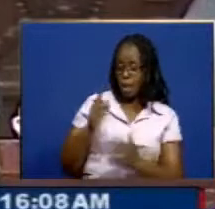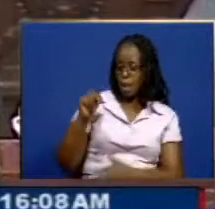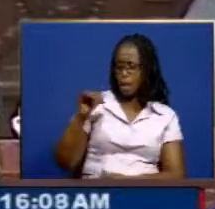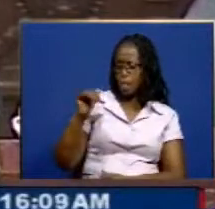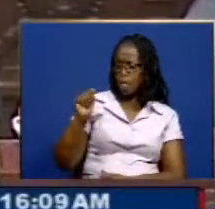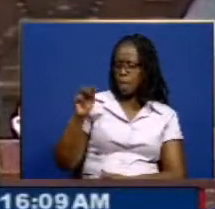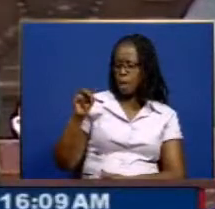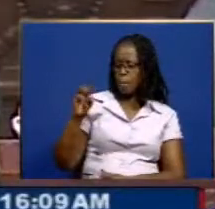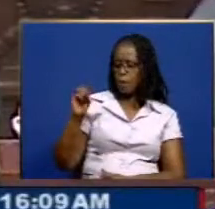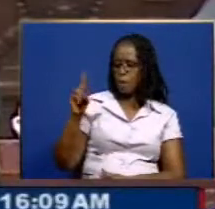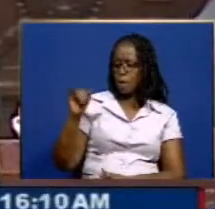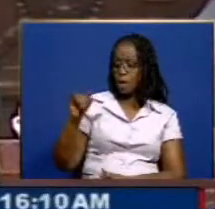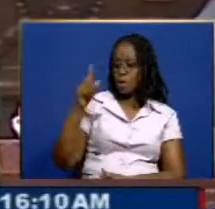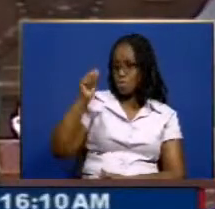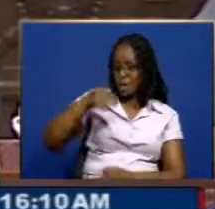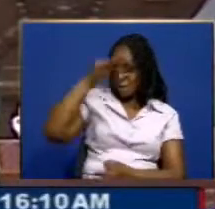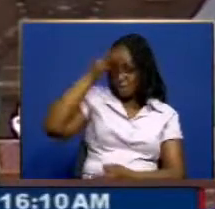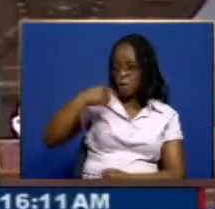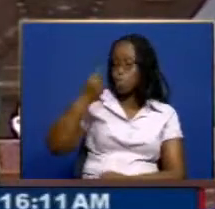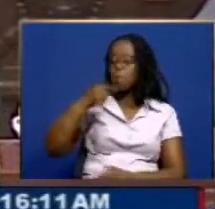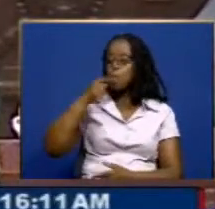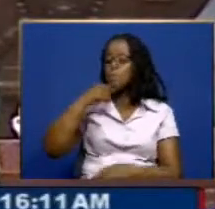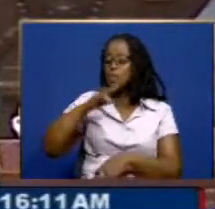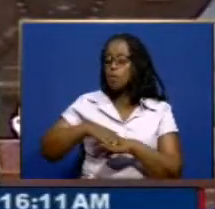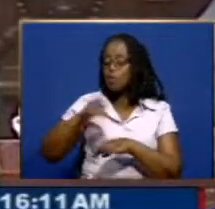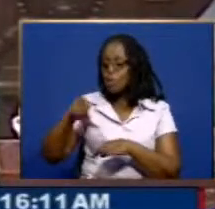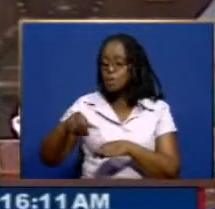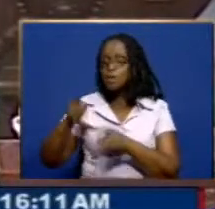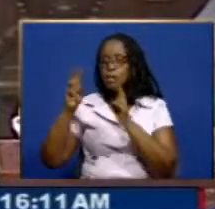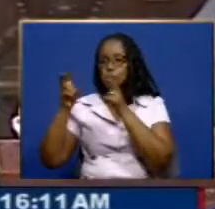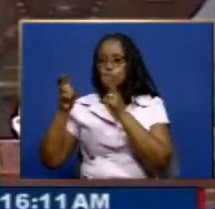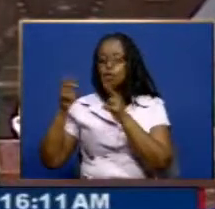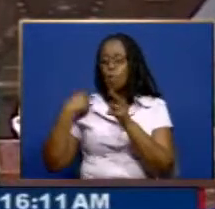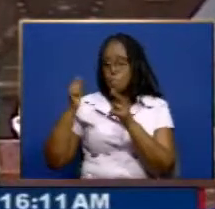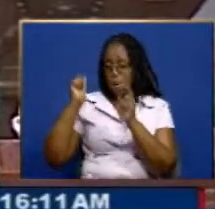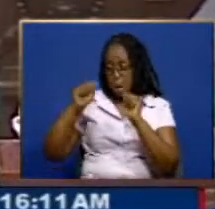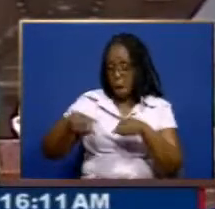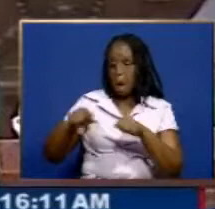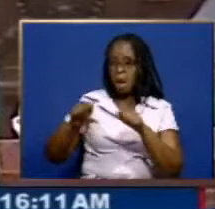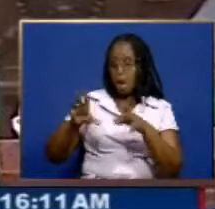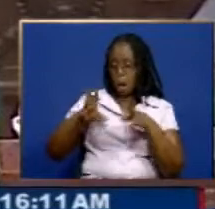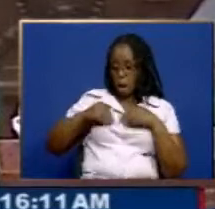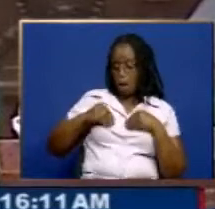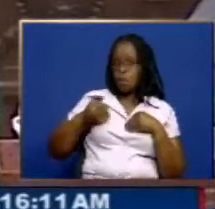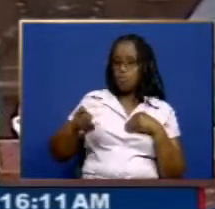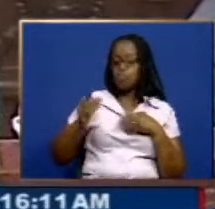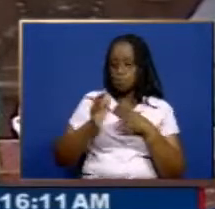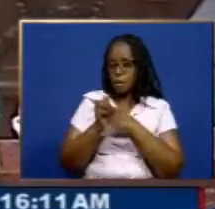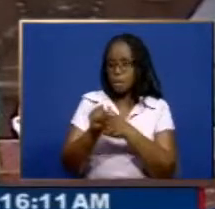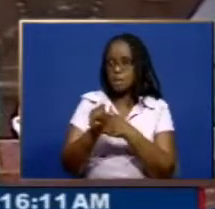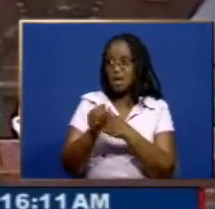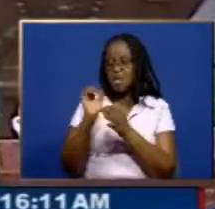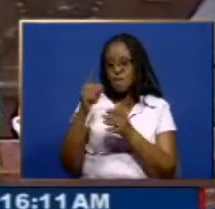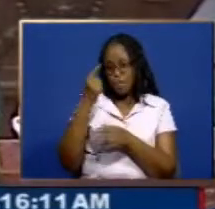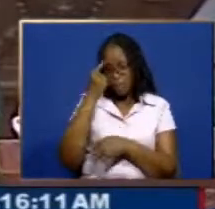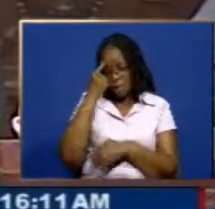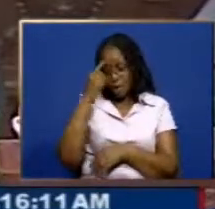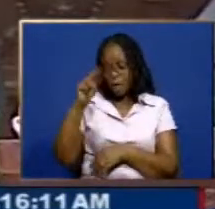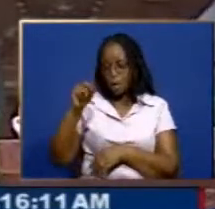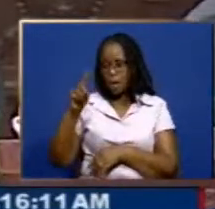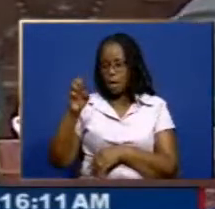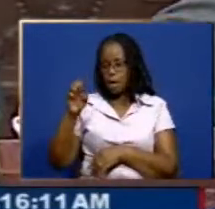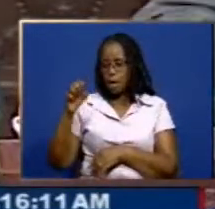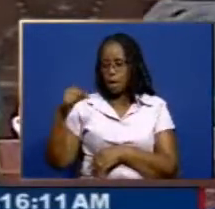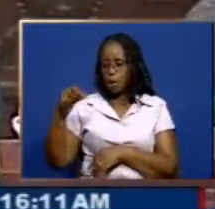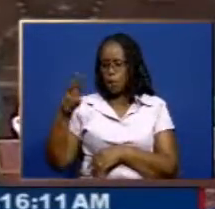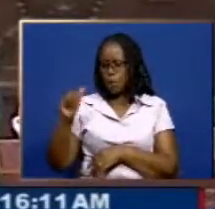speaks on what issue, but I will allow you to take the lead. So where you think Mr. Ndegwa is the one to deal with the matter, you can, through